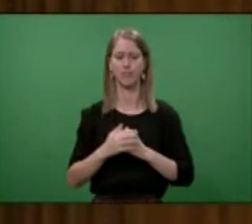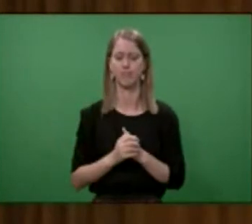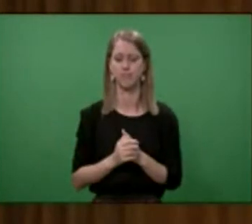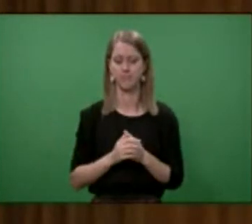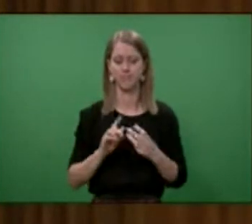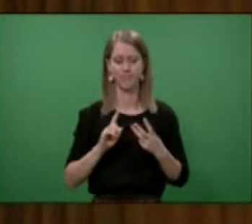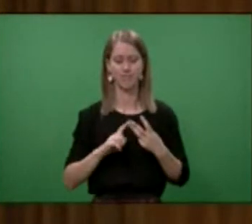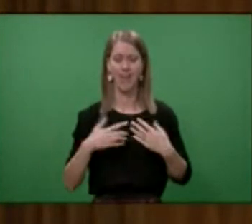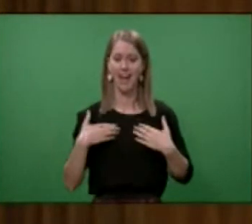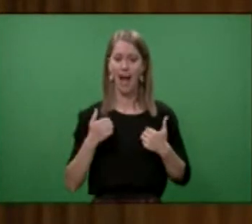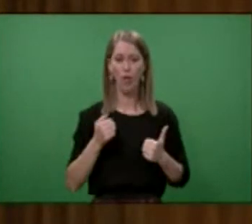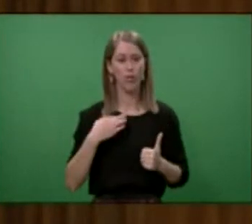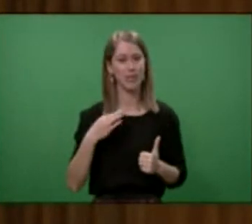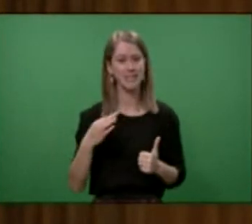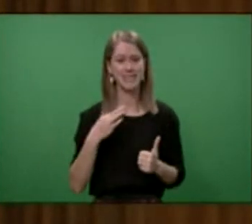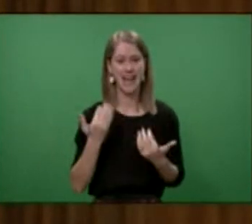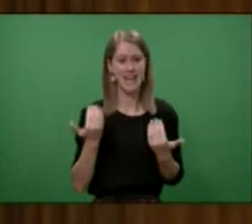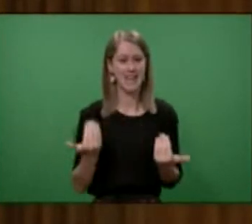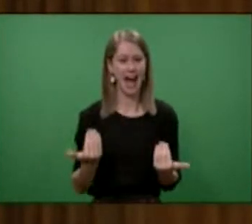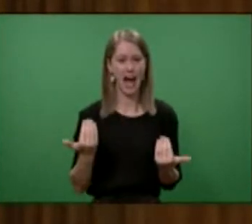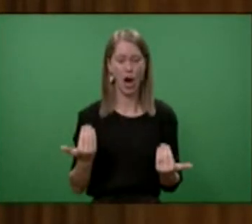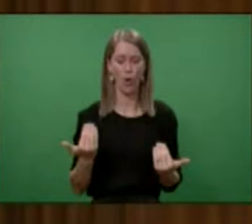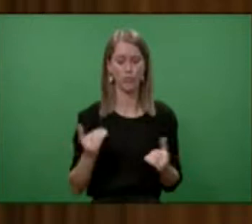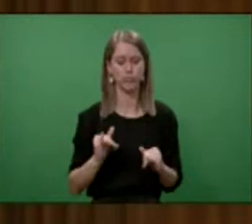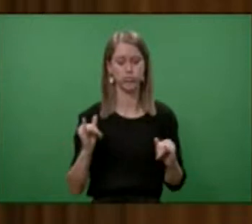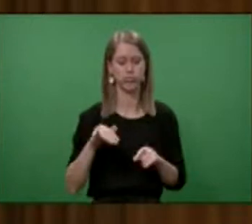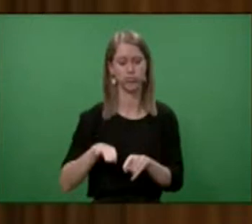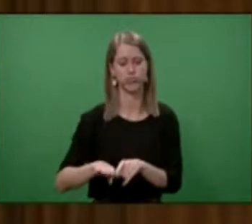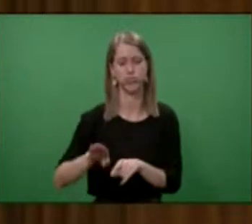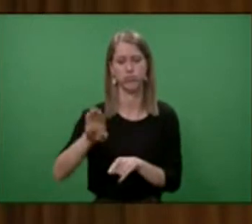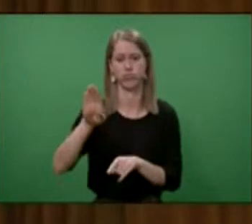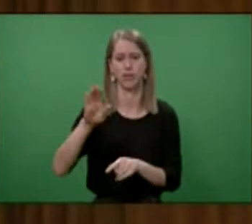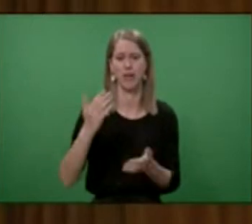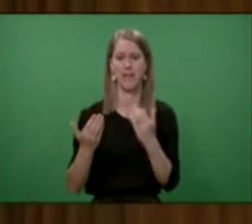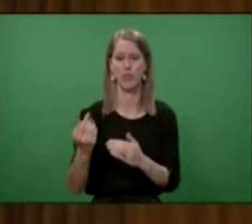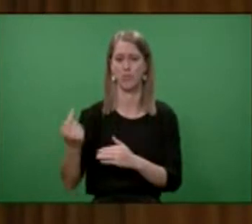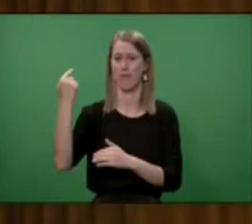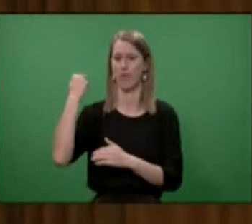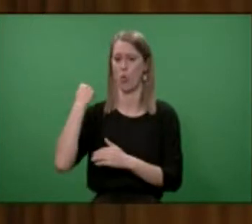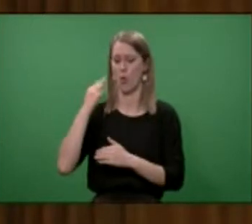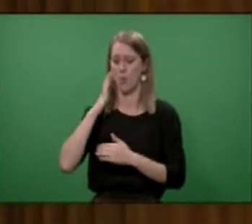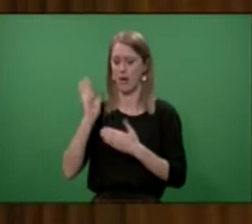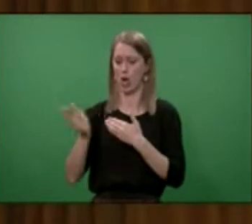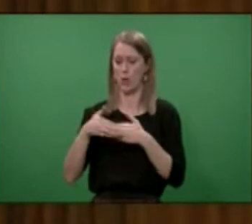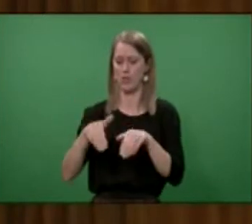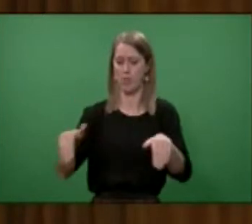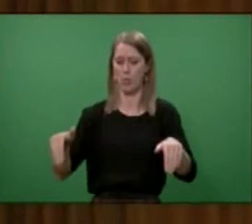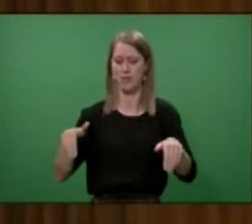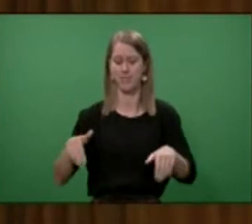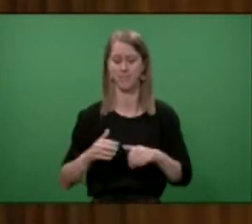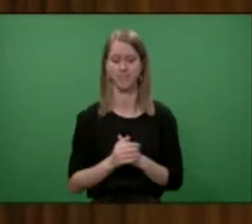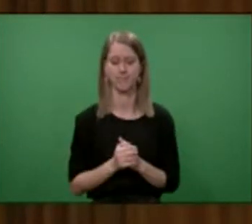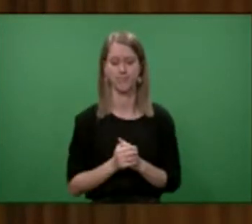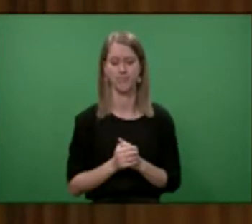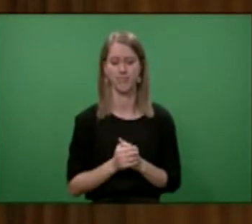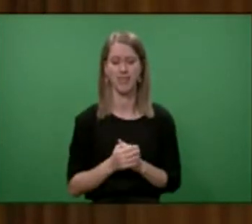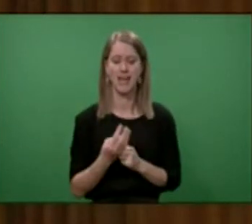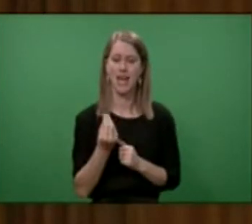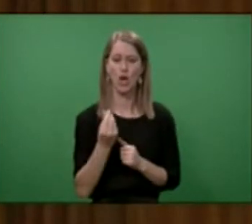pandemic is greater now than it was when we first closed our borders. The global economic outlook continues to